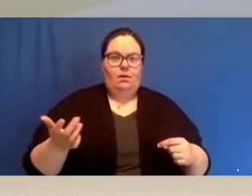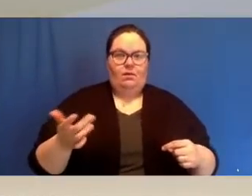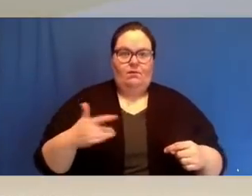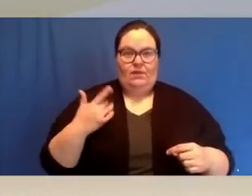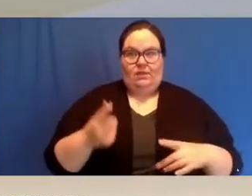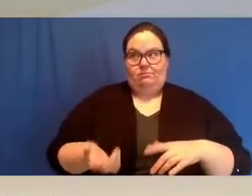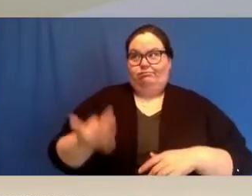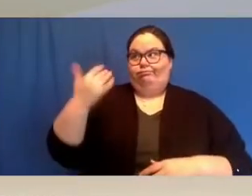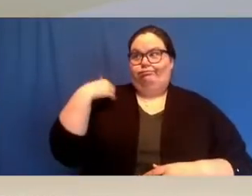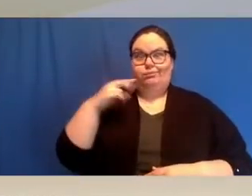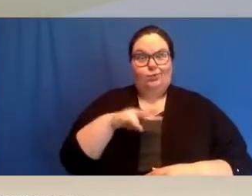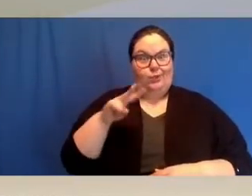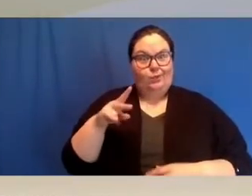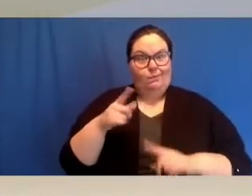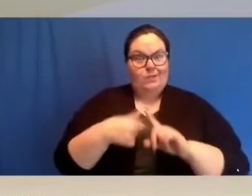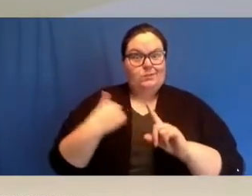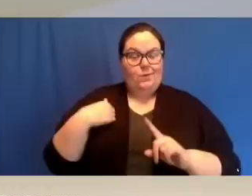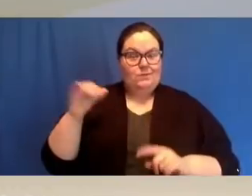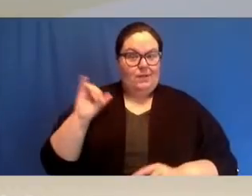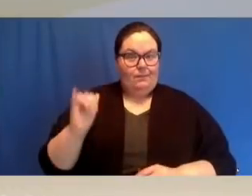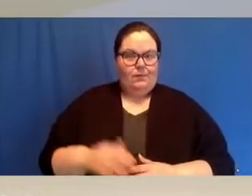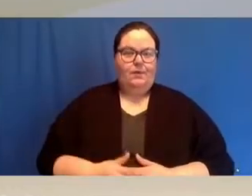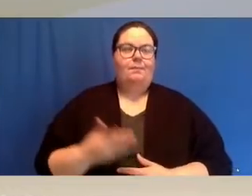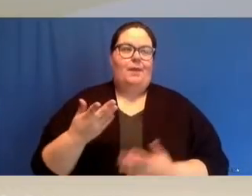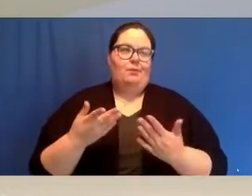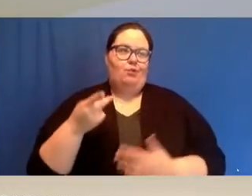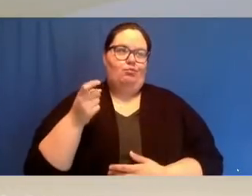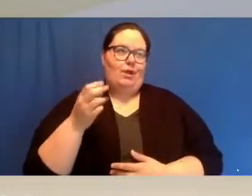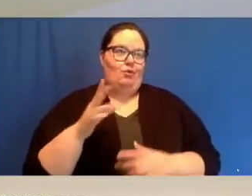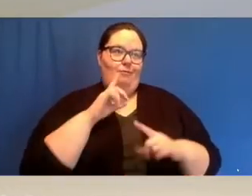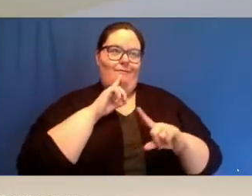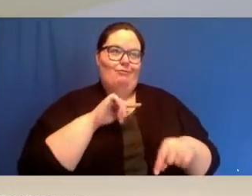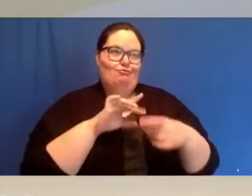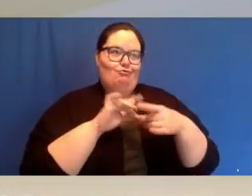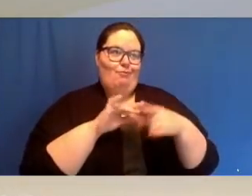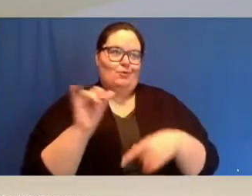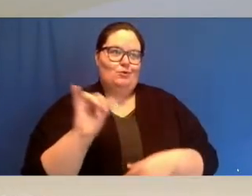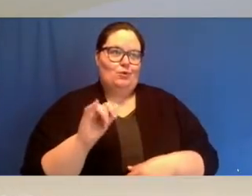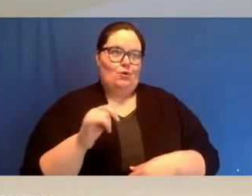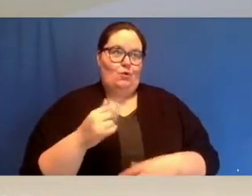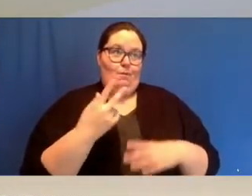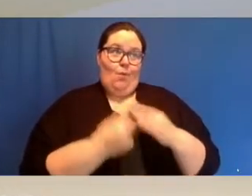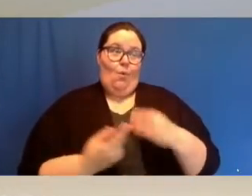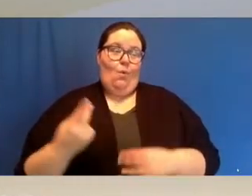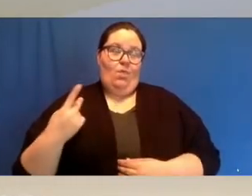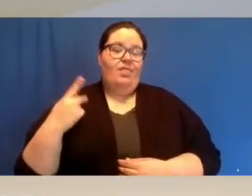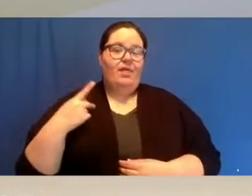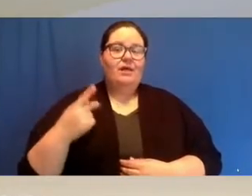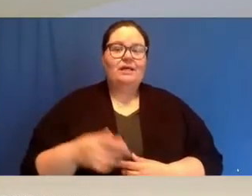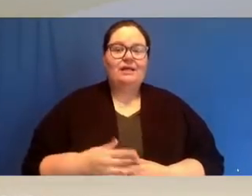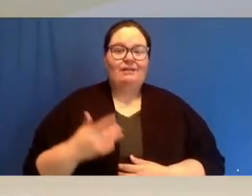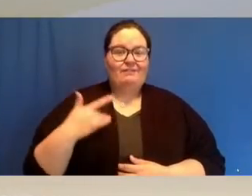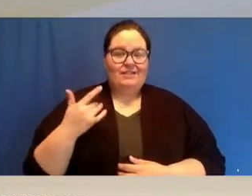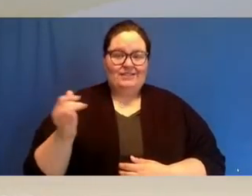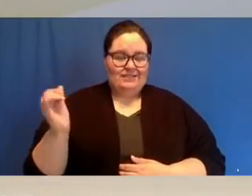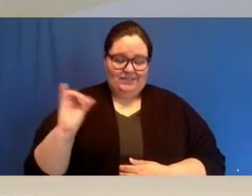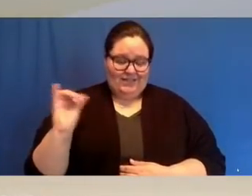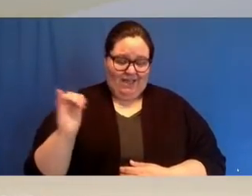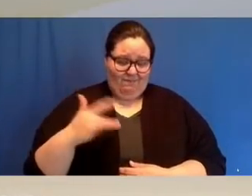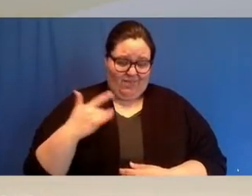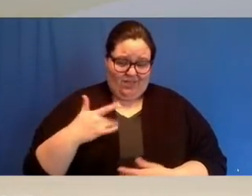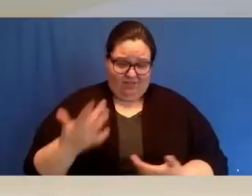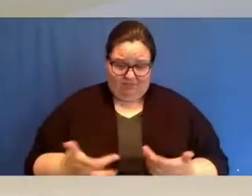Well, I know the Premier may jump in here too, and I think we both had some of that same